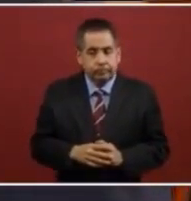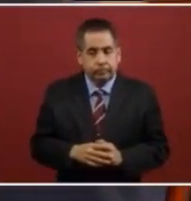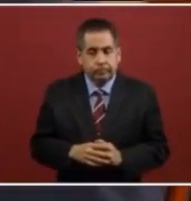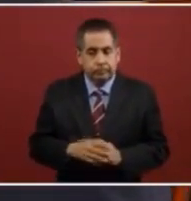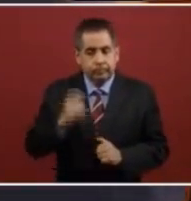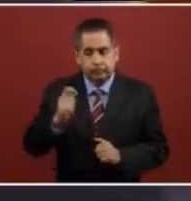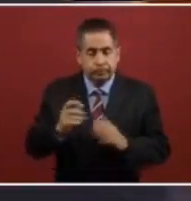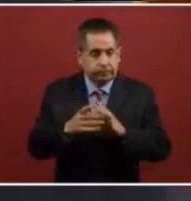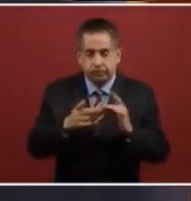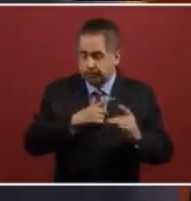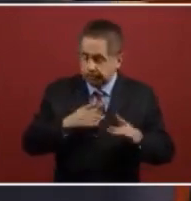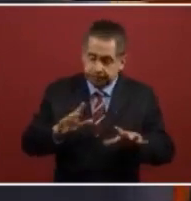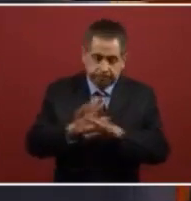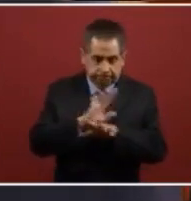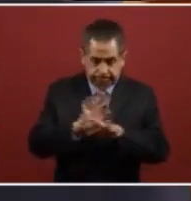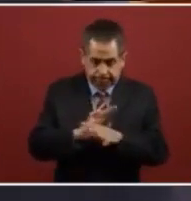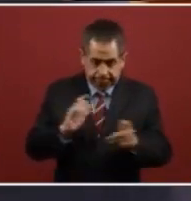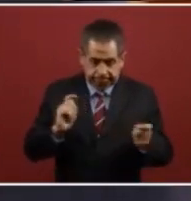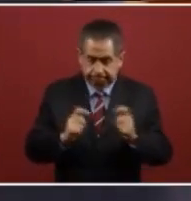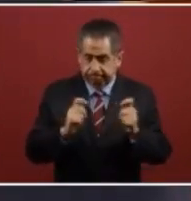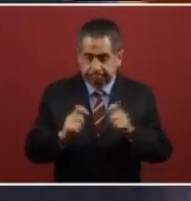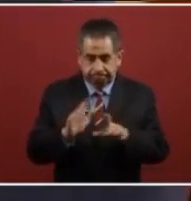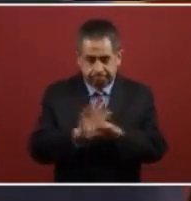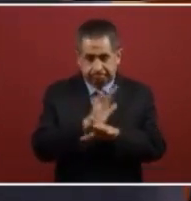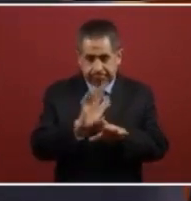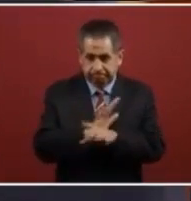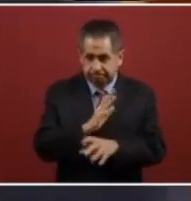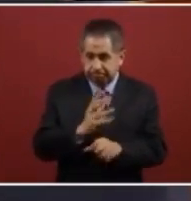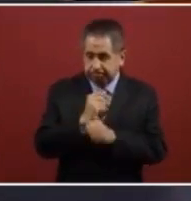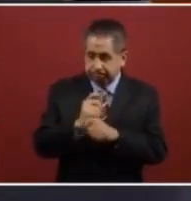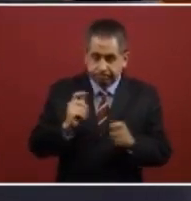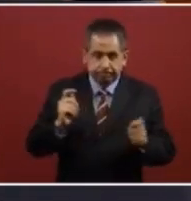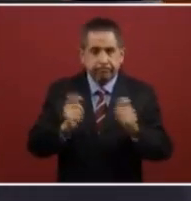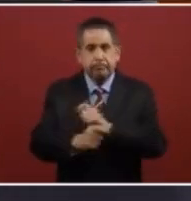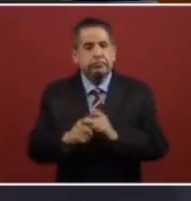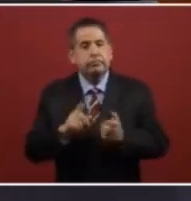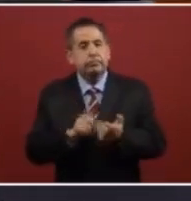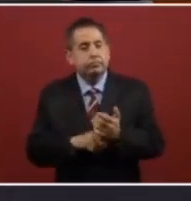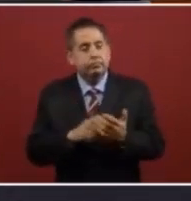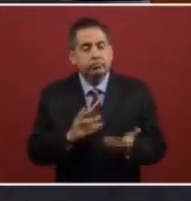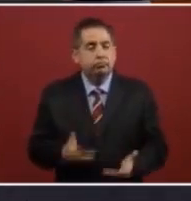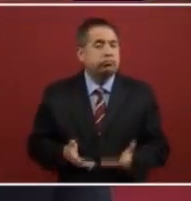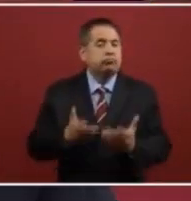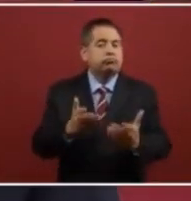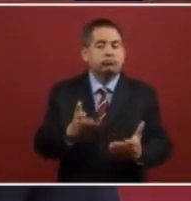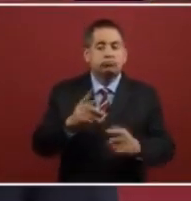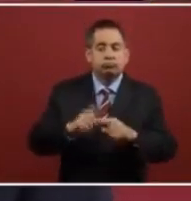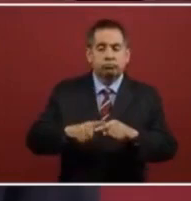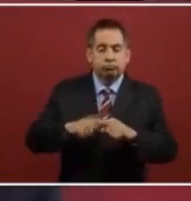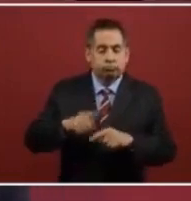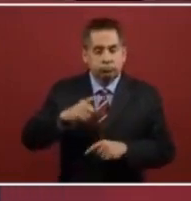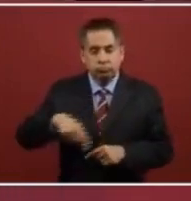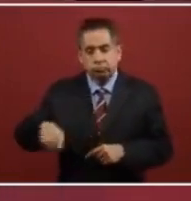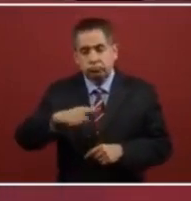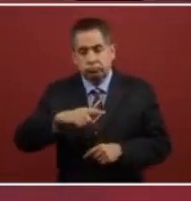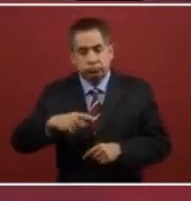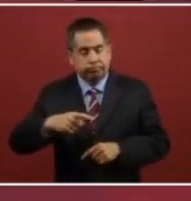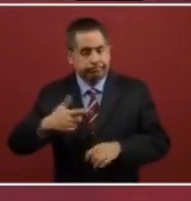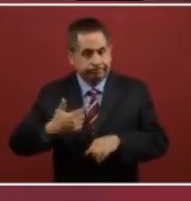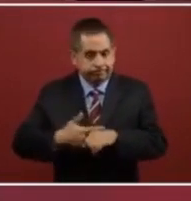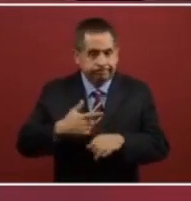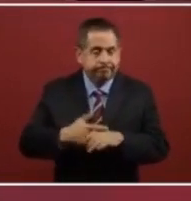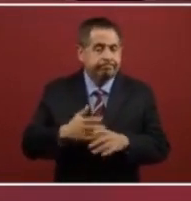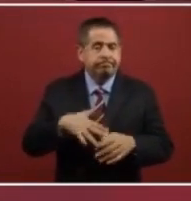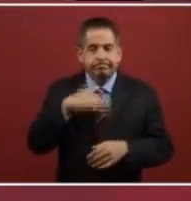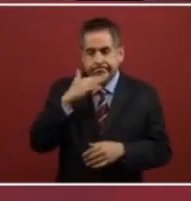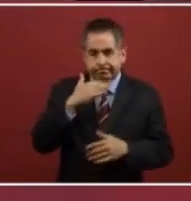Tienen que ir cambiando. It has las cosas. to change. Things have Es to lo que change. decía de la enfermedad de la corrupción. That's